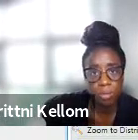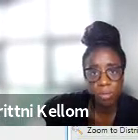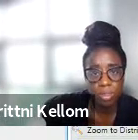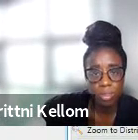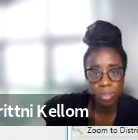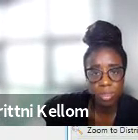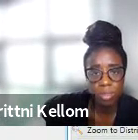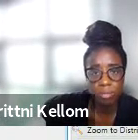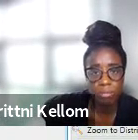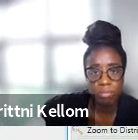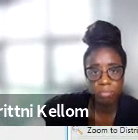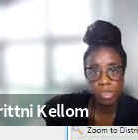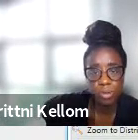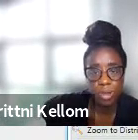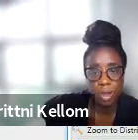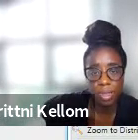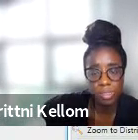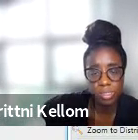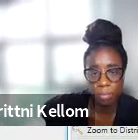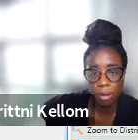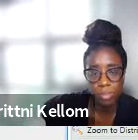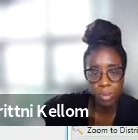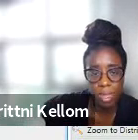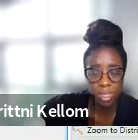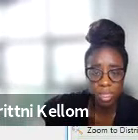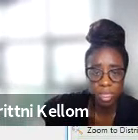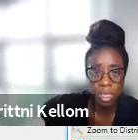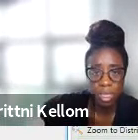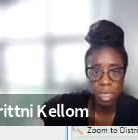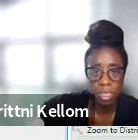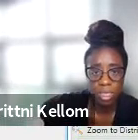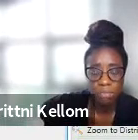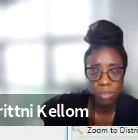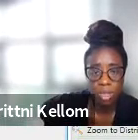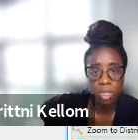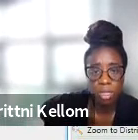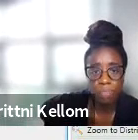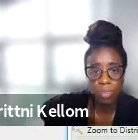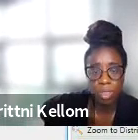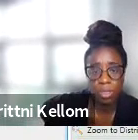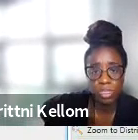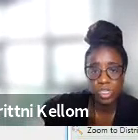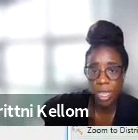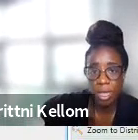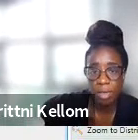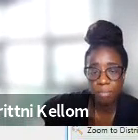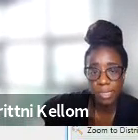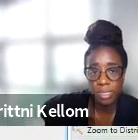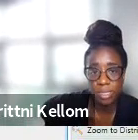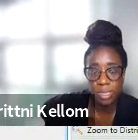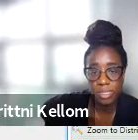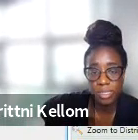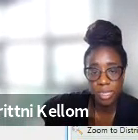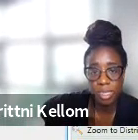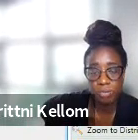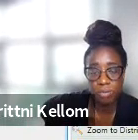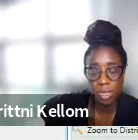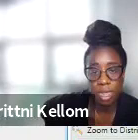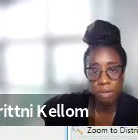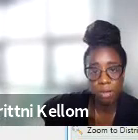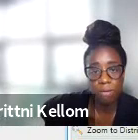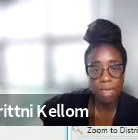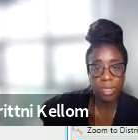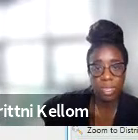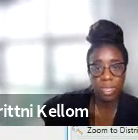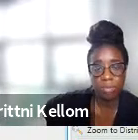being familiar with the metro area and the suburbs but i think i think you've done a good job as it as it stands